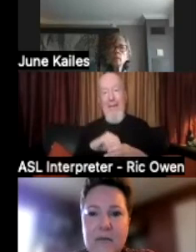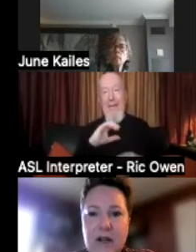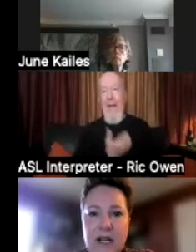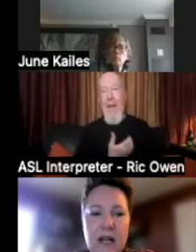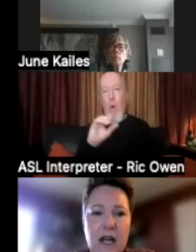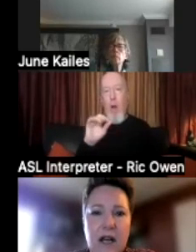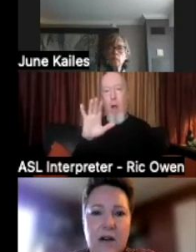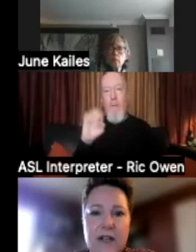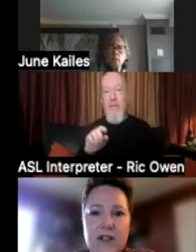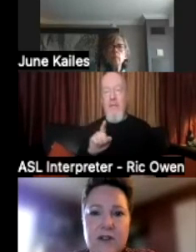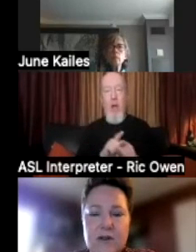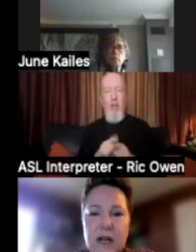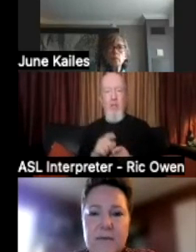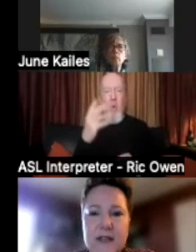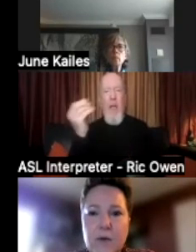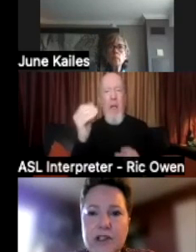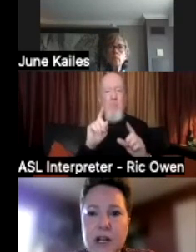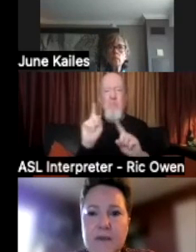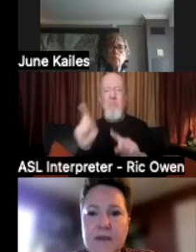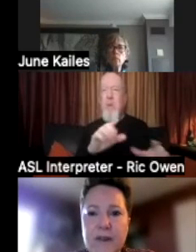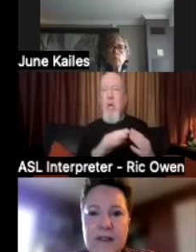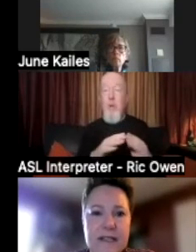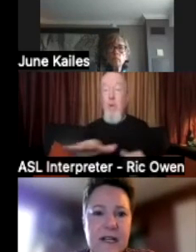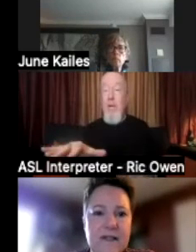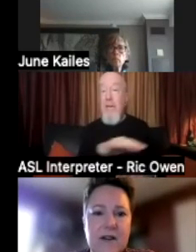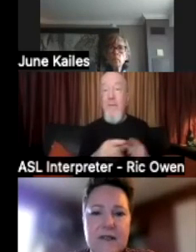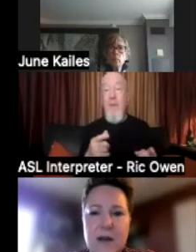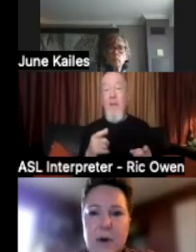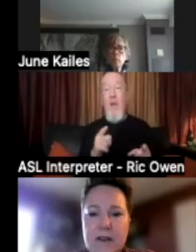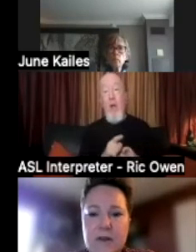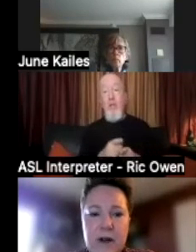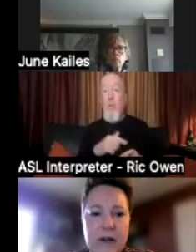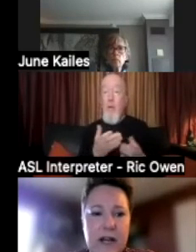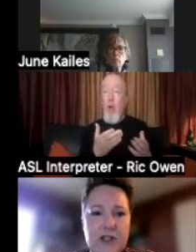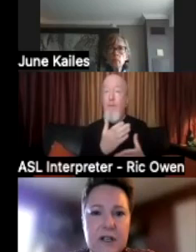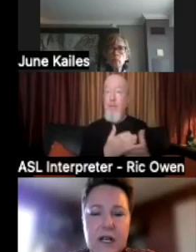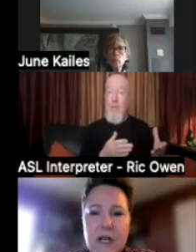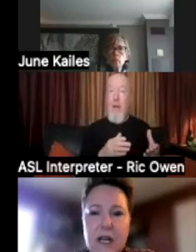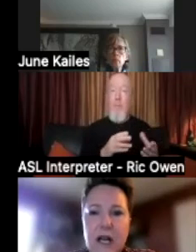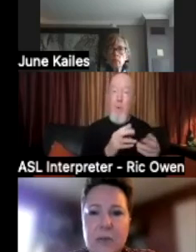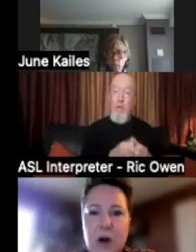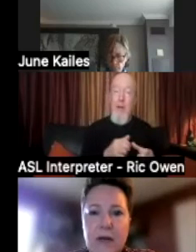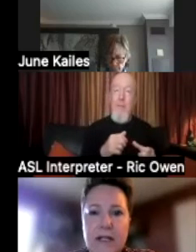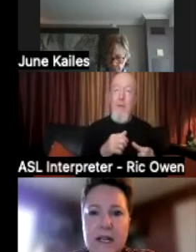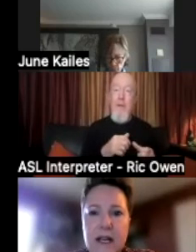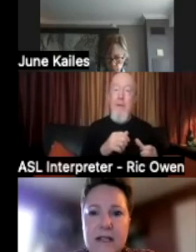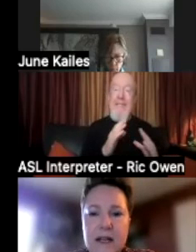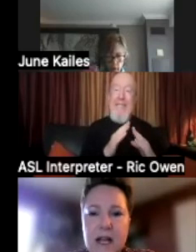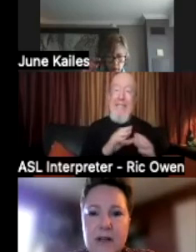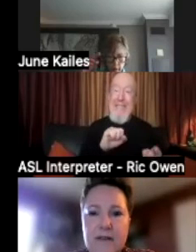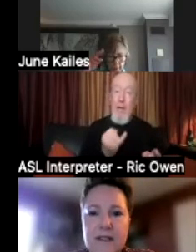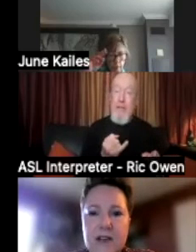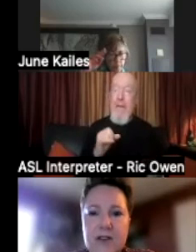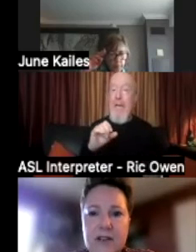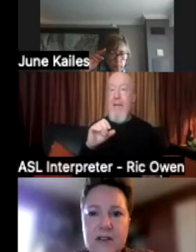in the community. We do some workshops within the City of San Jose Parks and Recreation Department at a